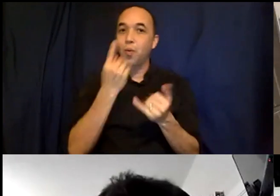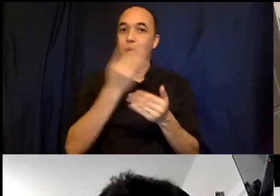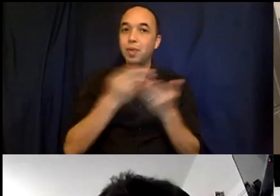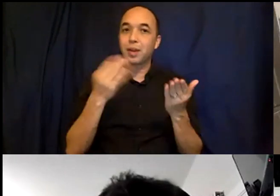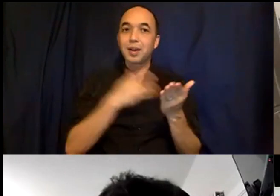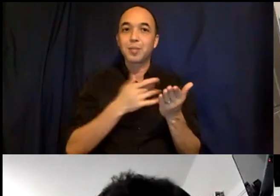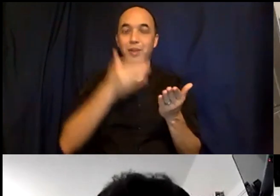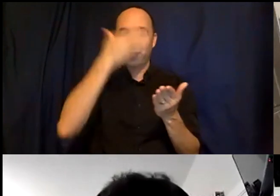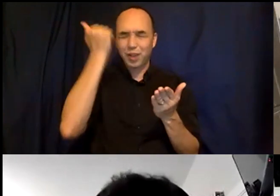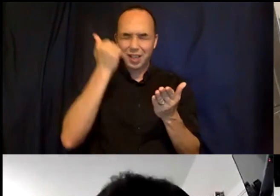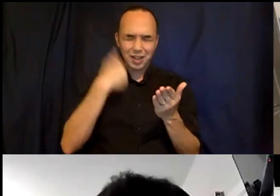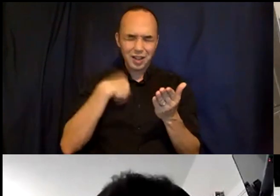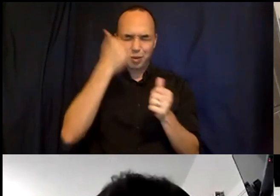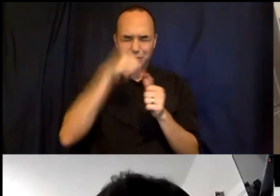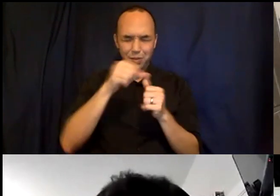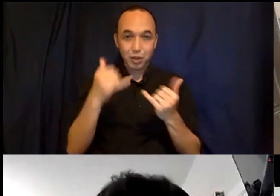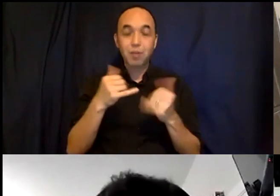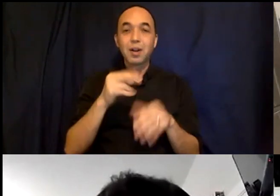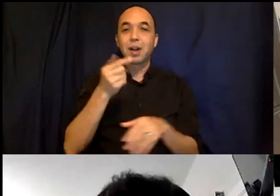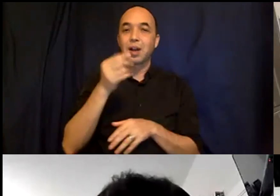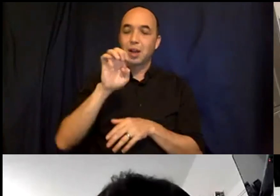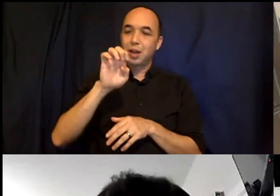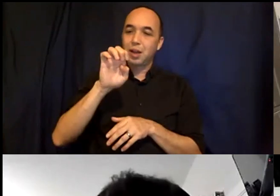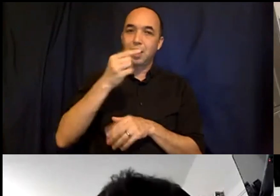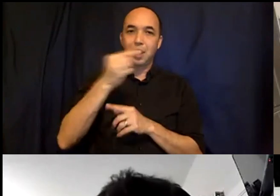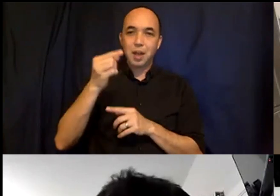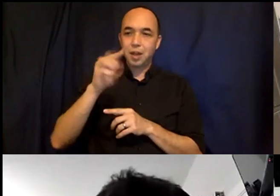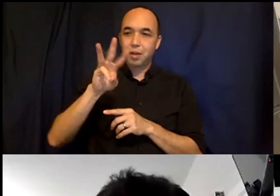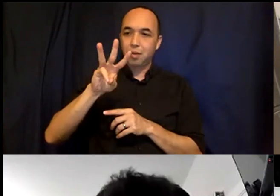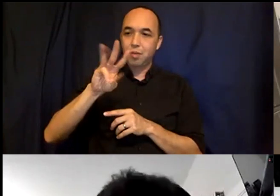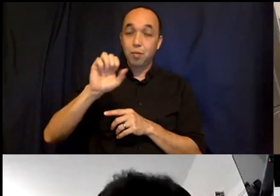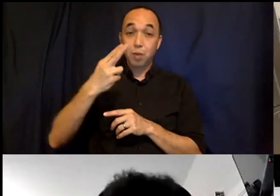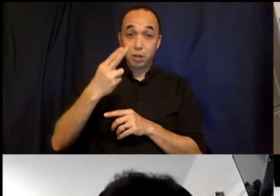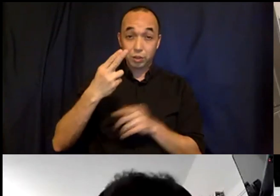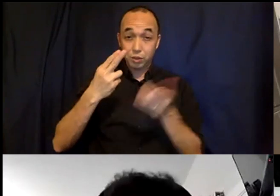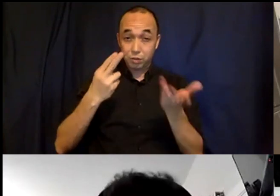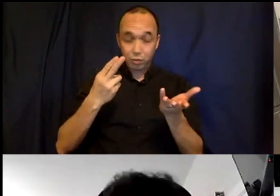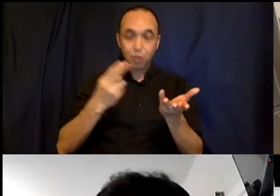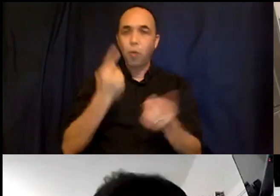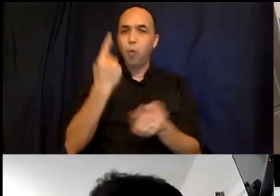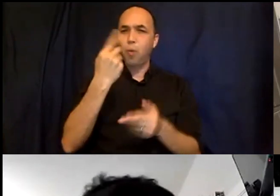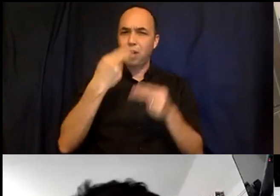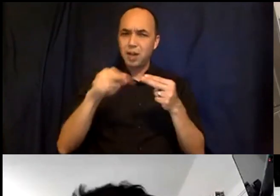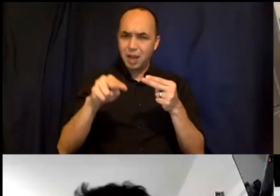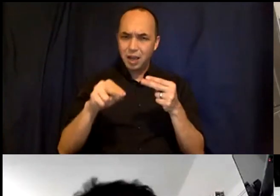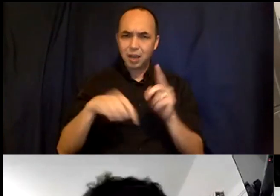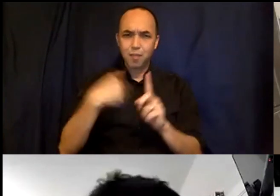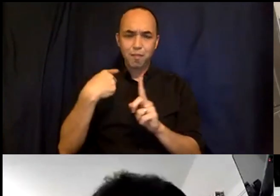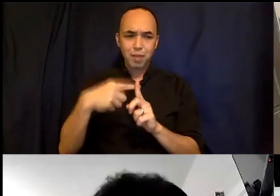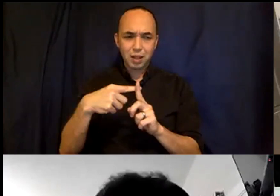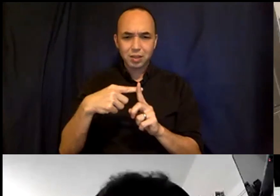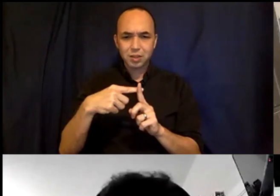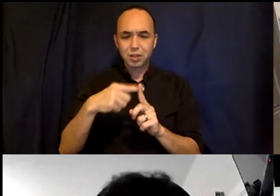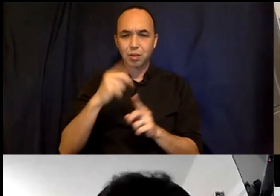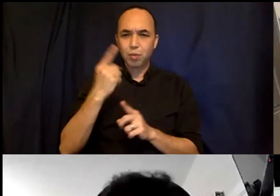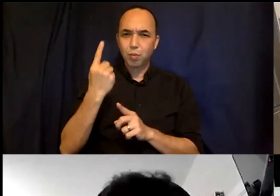remembering today. I've got egg wash here, and this is 1 egg, and I think like a tablespoon of, I